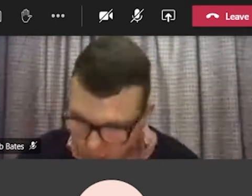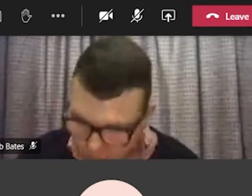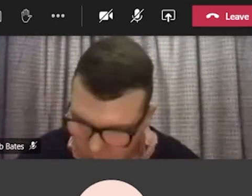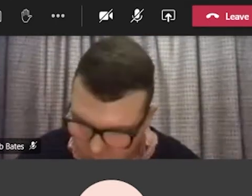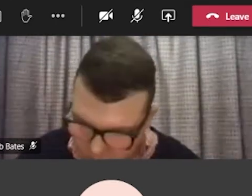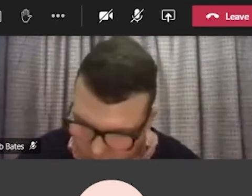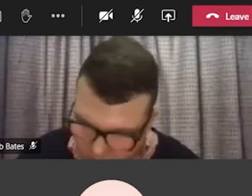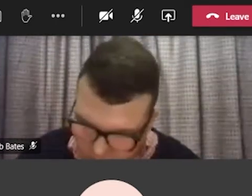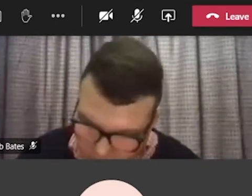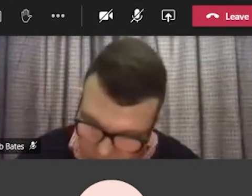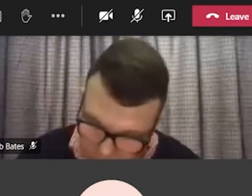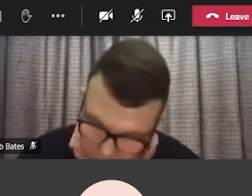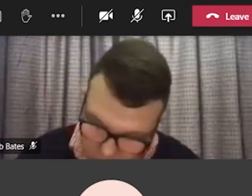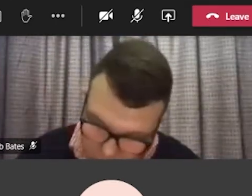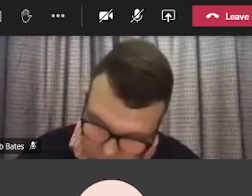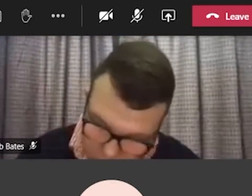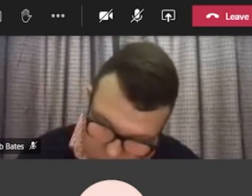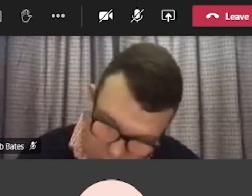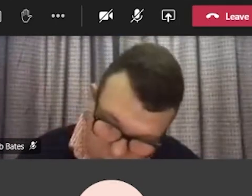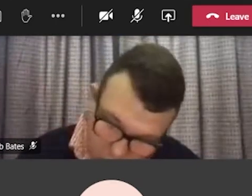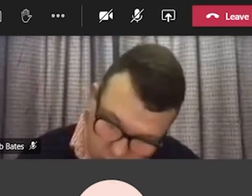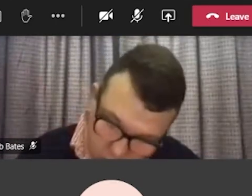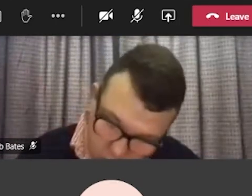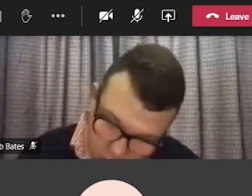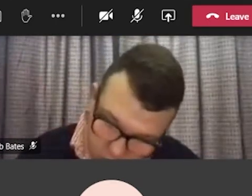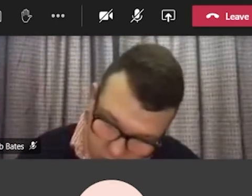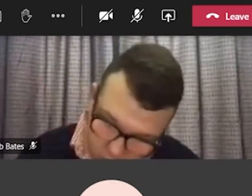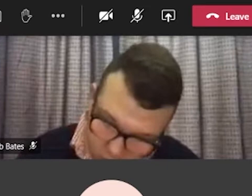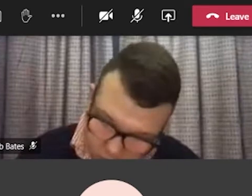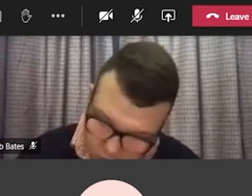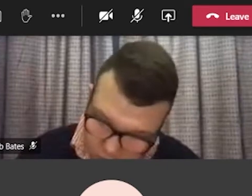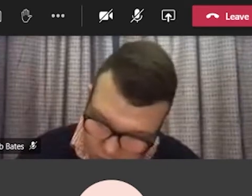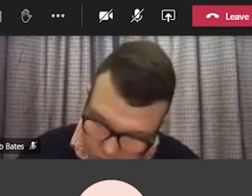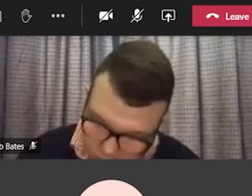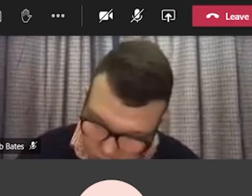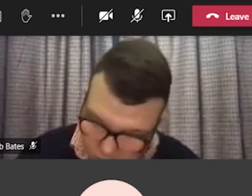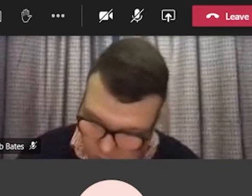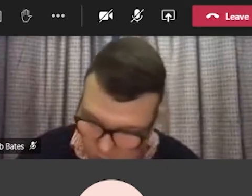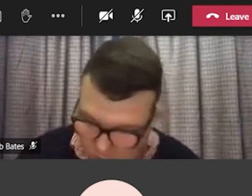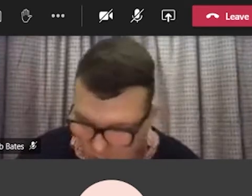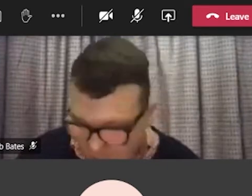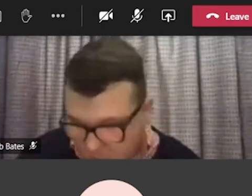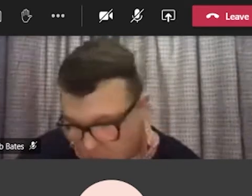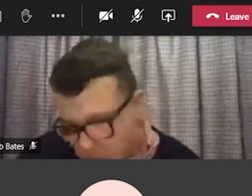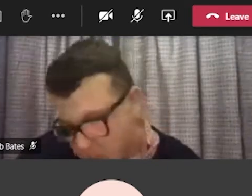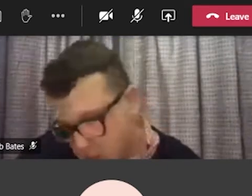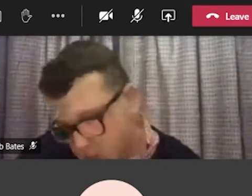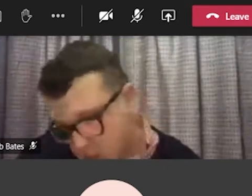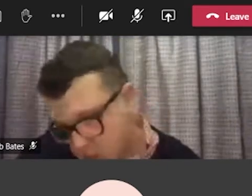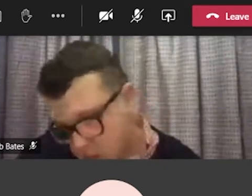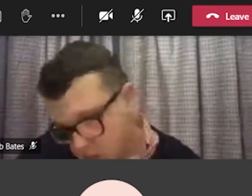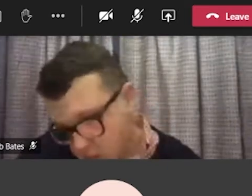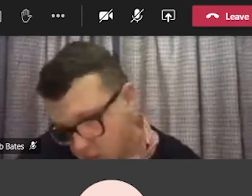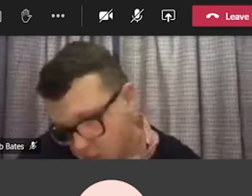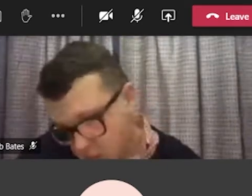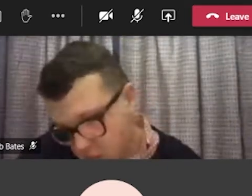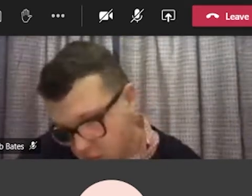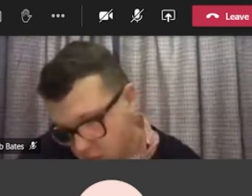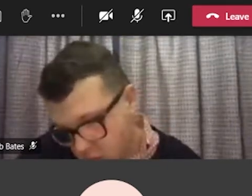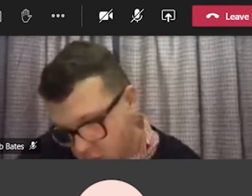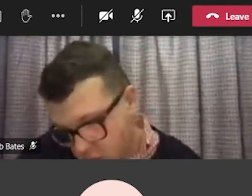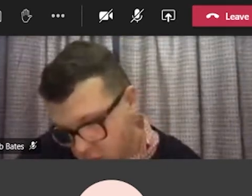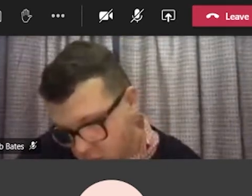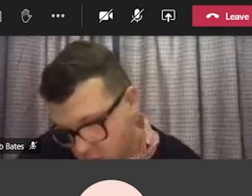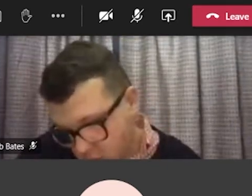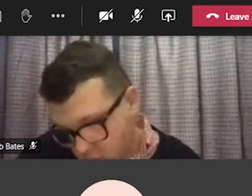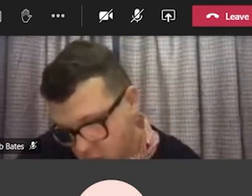those basic skills, and even like the people skills, like sharing toys and stuff like that. So those are very